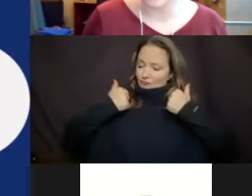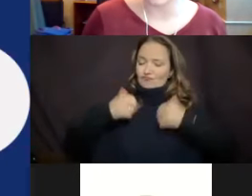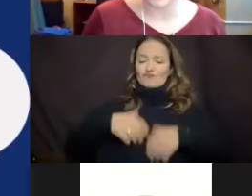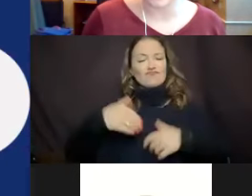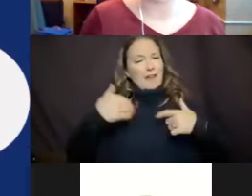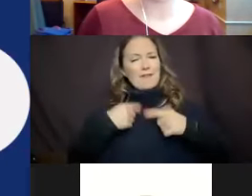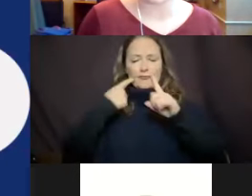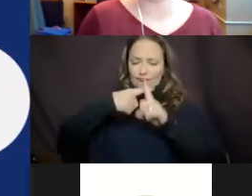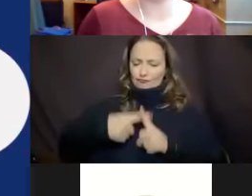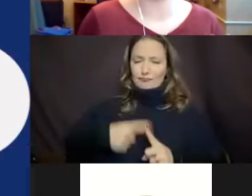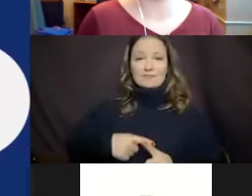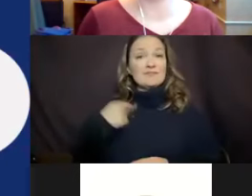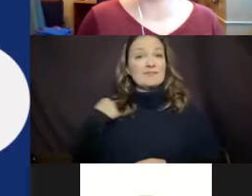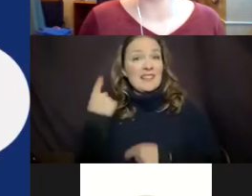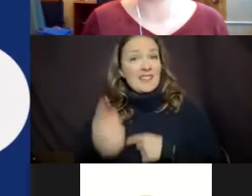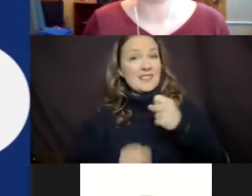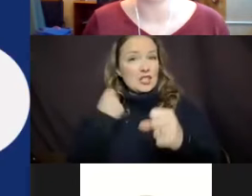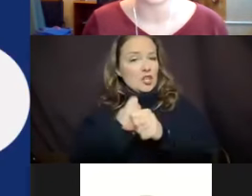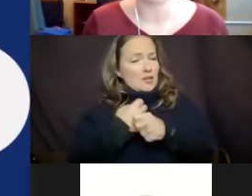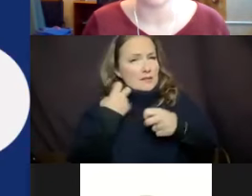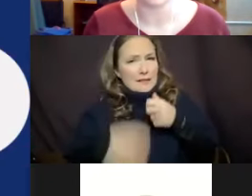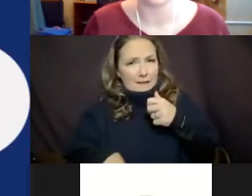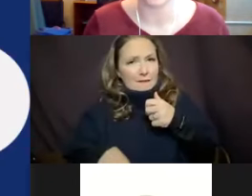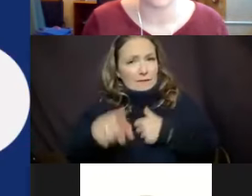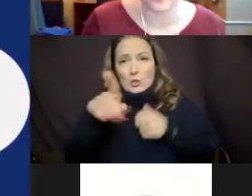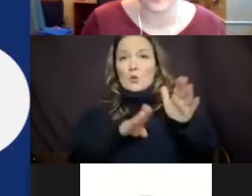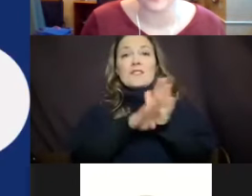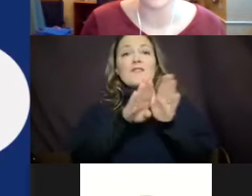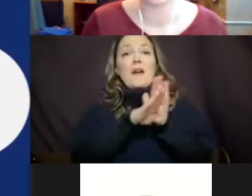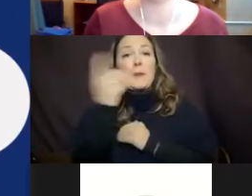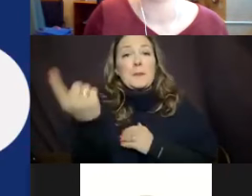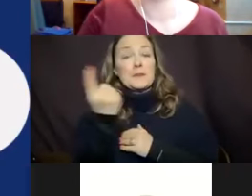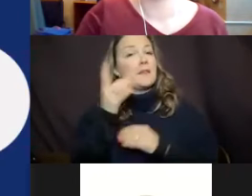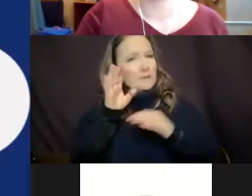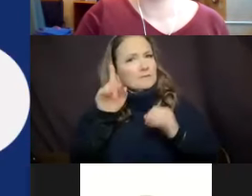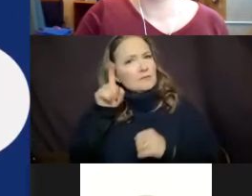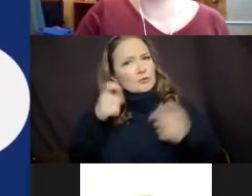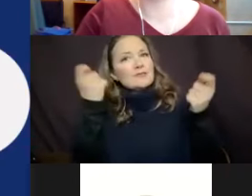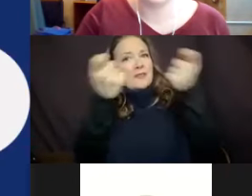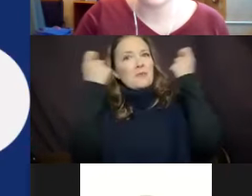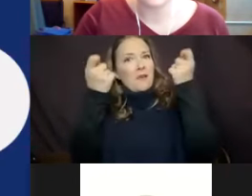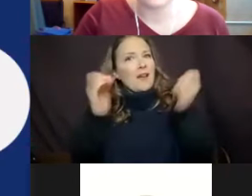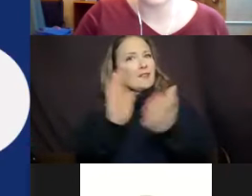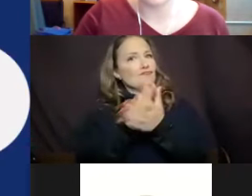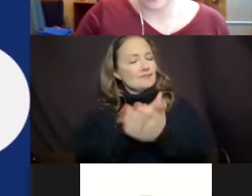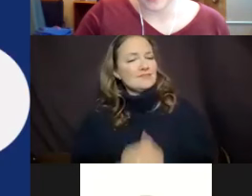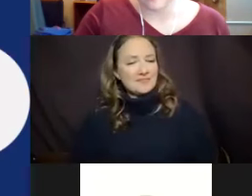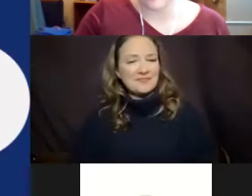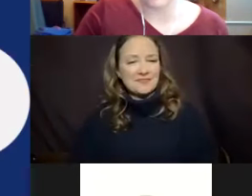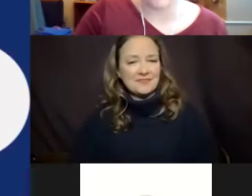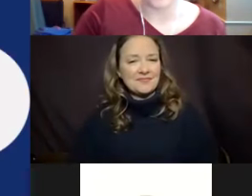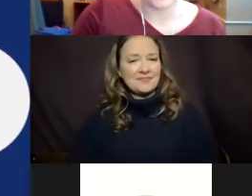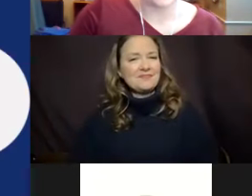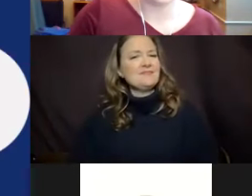a hard year, and the fact that you have developed something out of it is cause for celebration. And then let's get to your